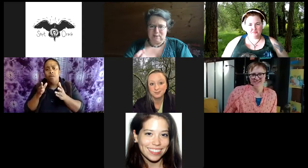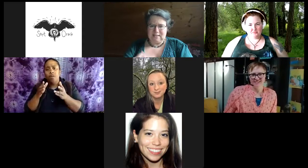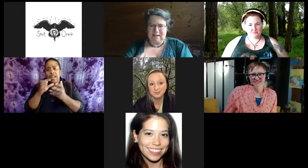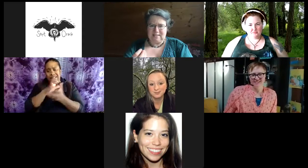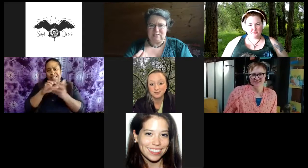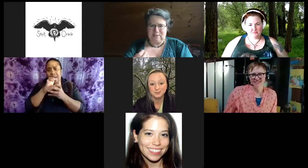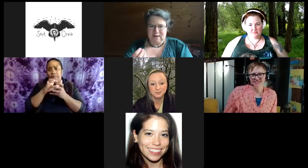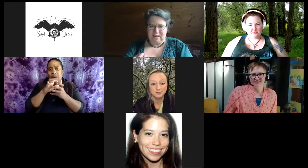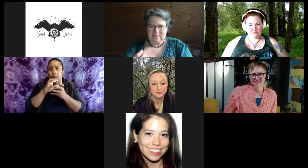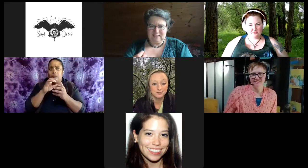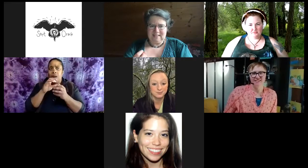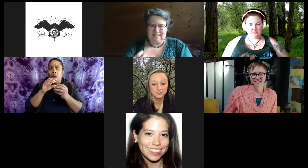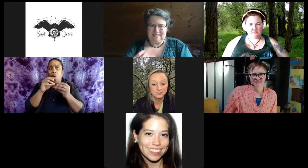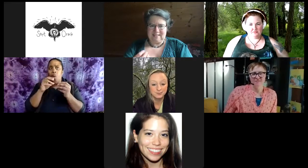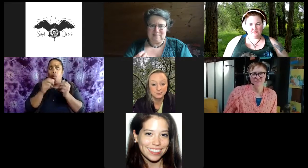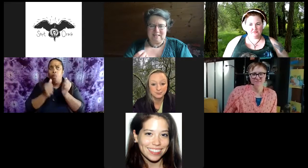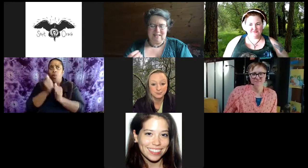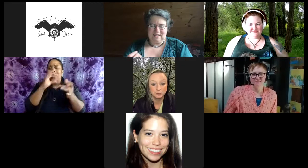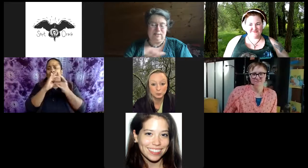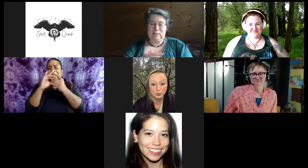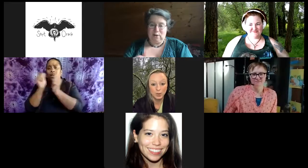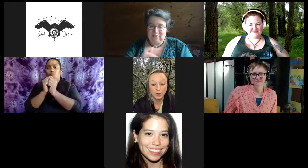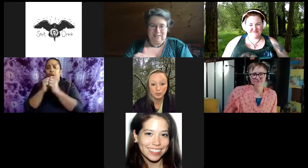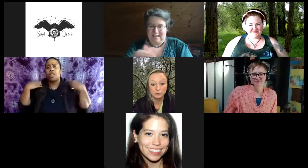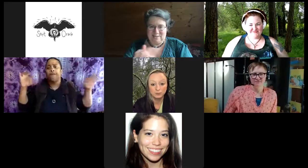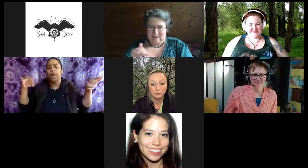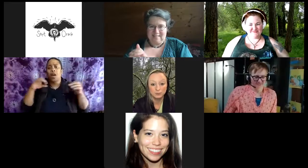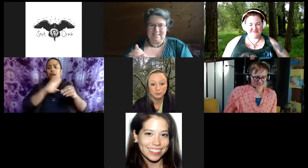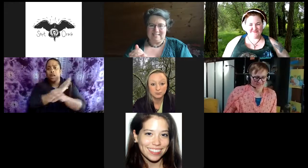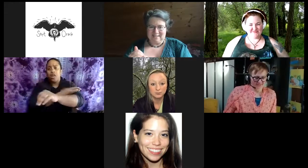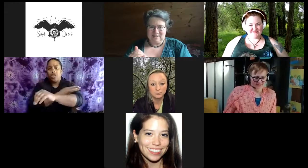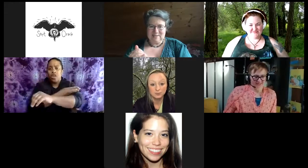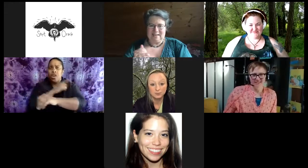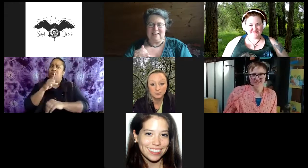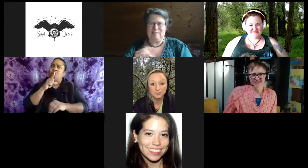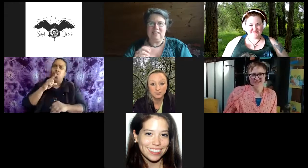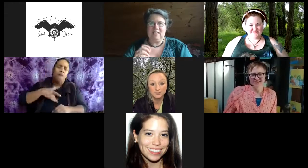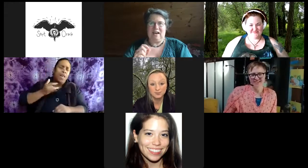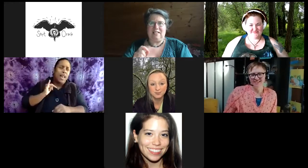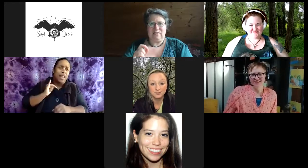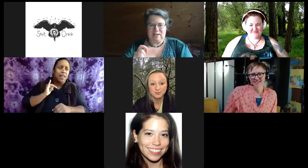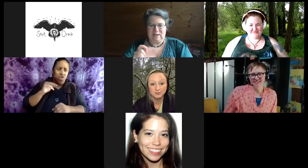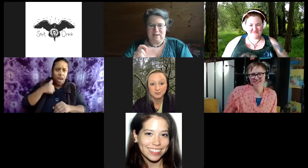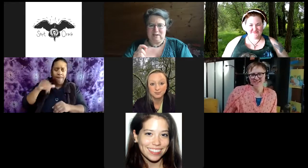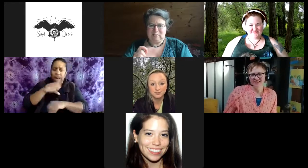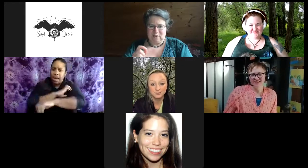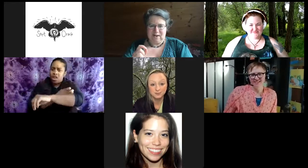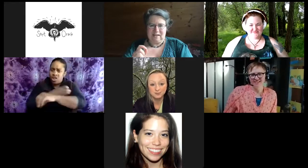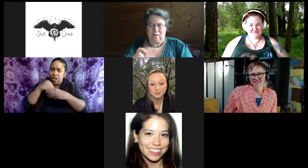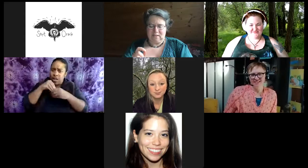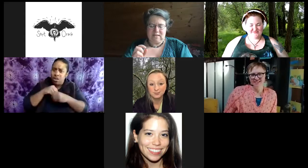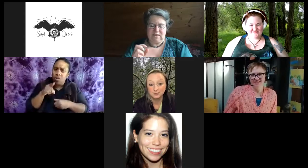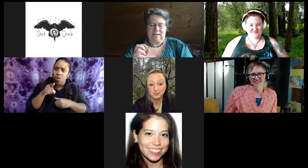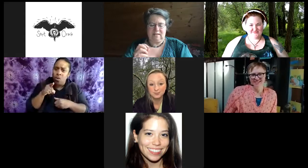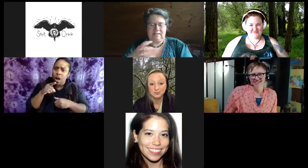often most connect to fairy energy. And you just totally feel like you've got this in you. And I love that you're exploring